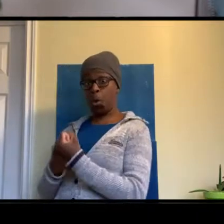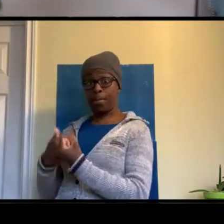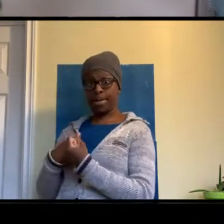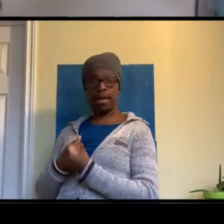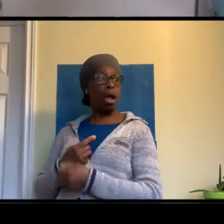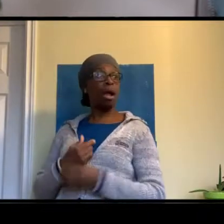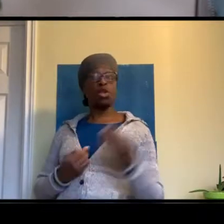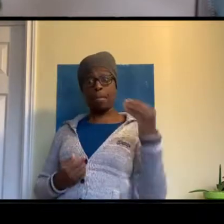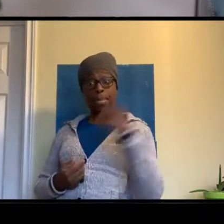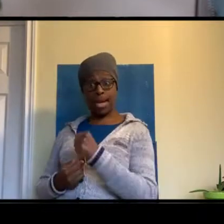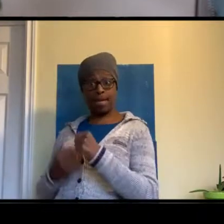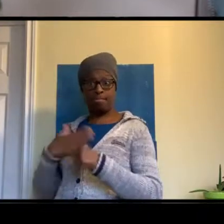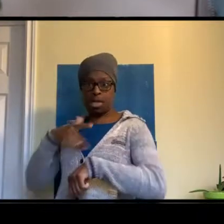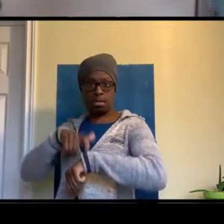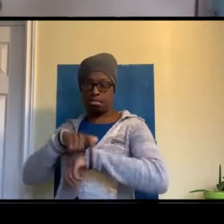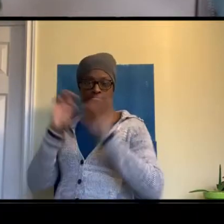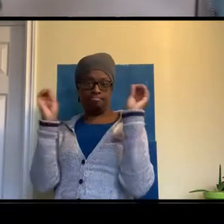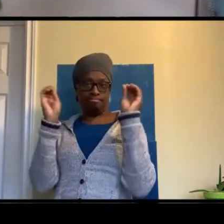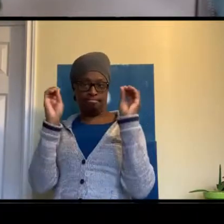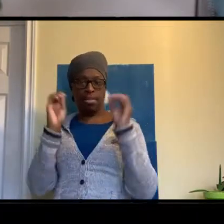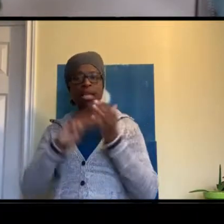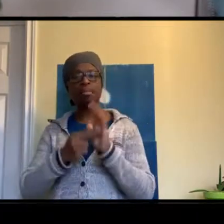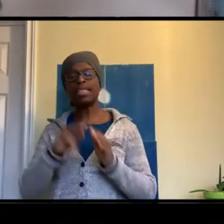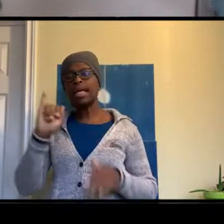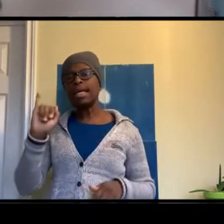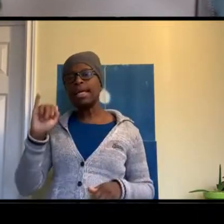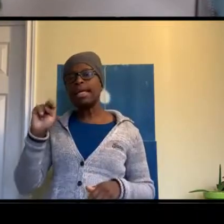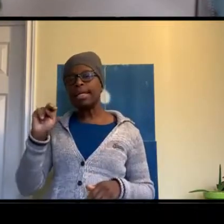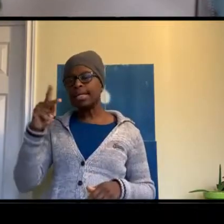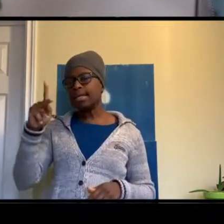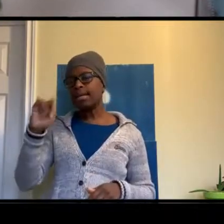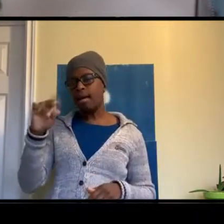in your grant, show the funding organization,